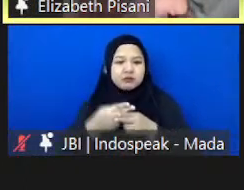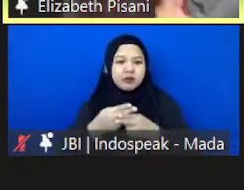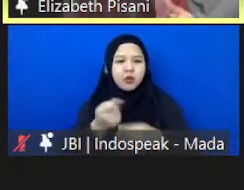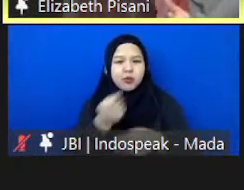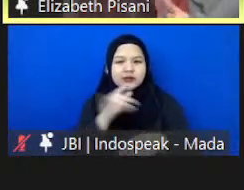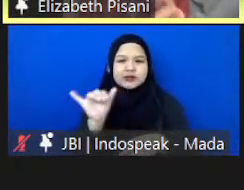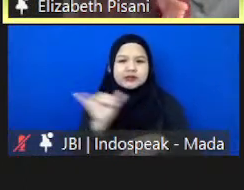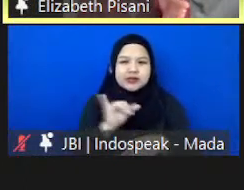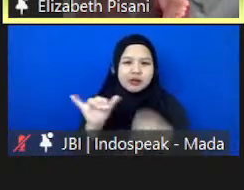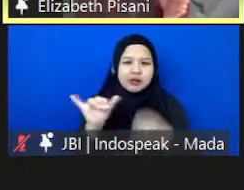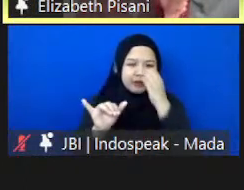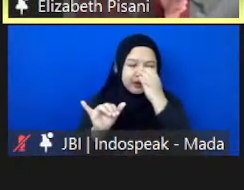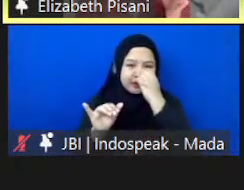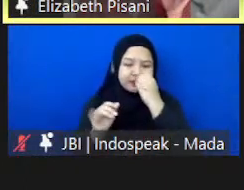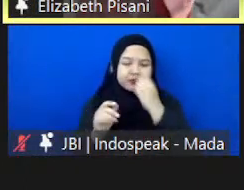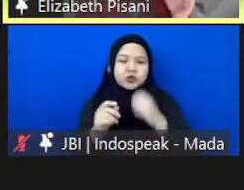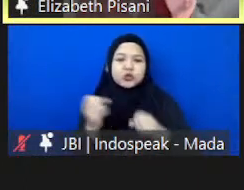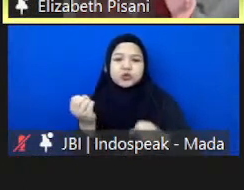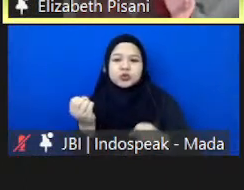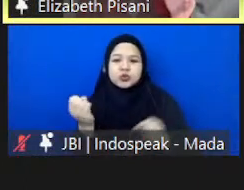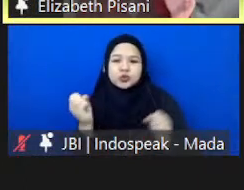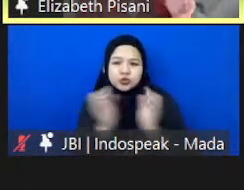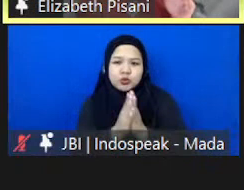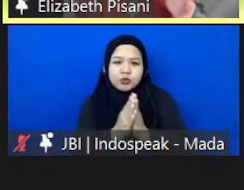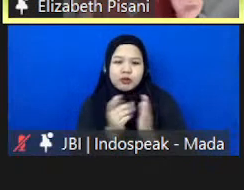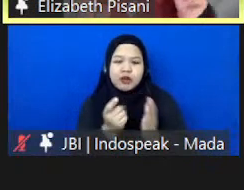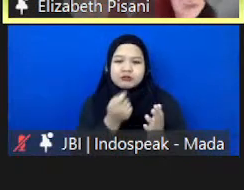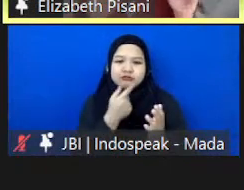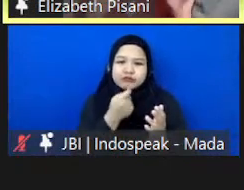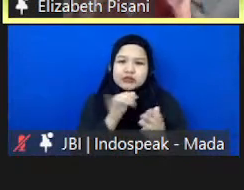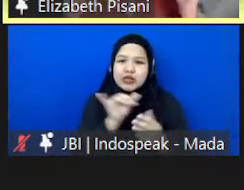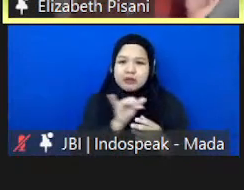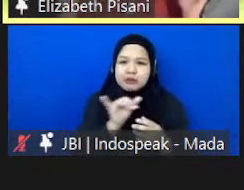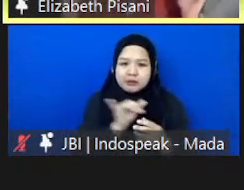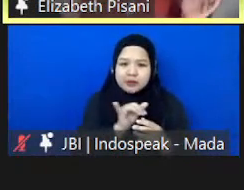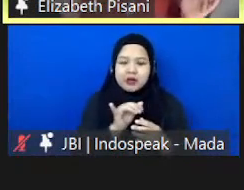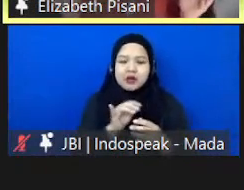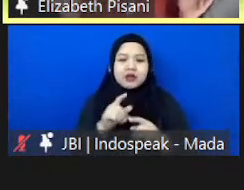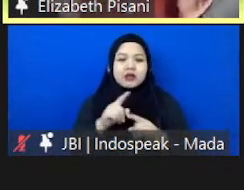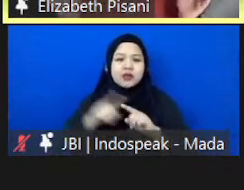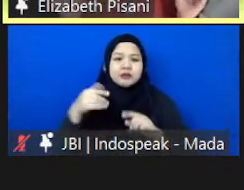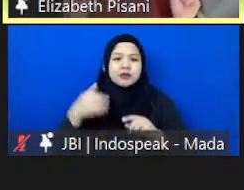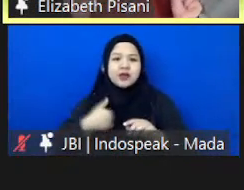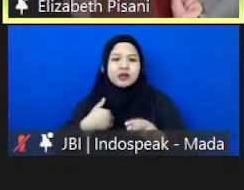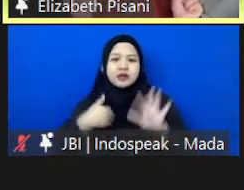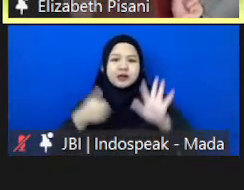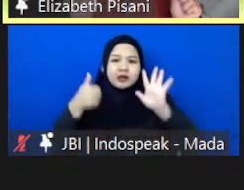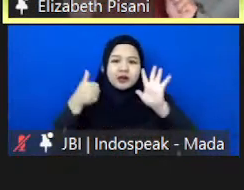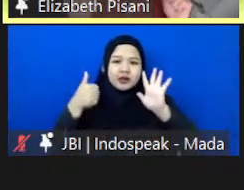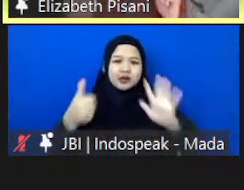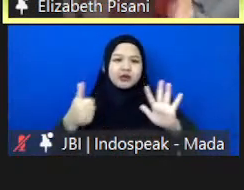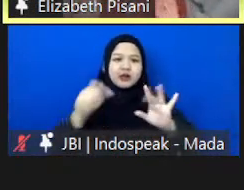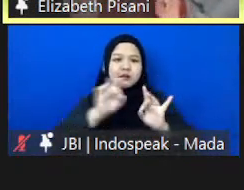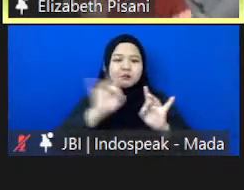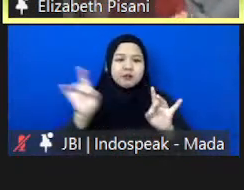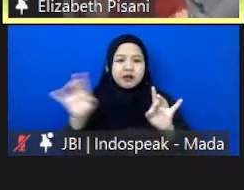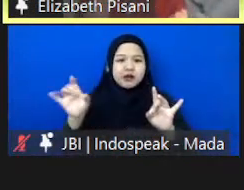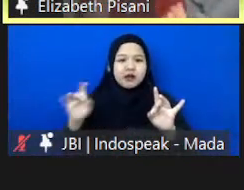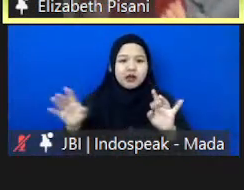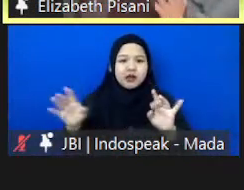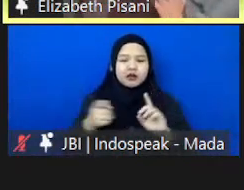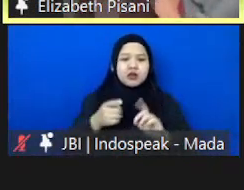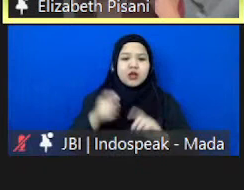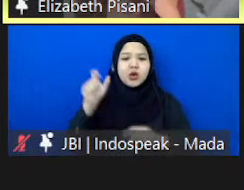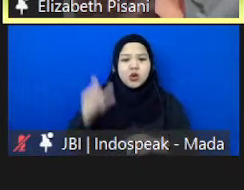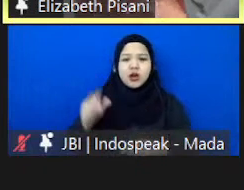at the same dosage. And we're seeing differences of 6-fold in what people are